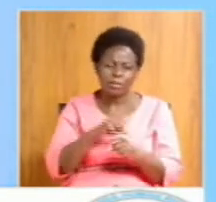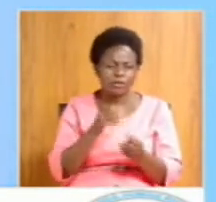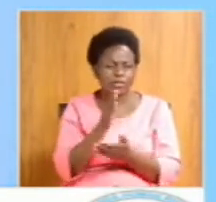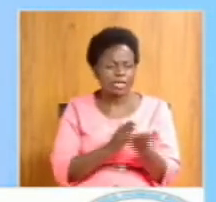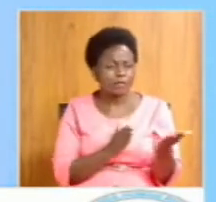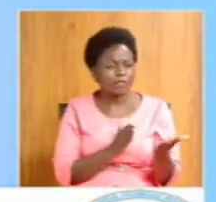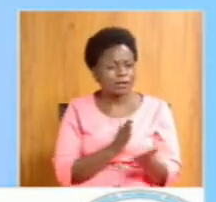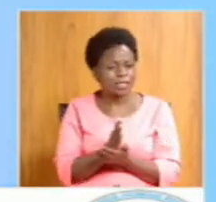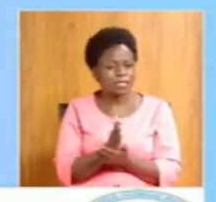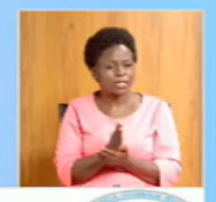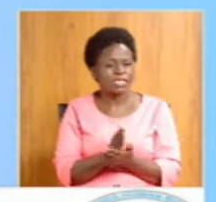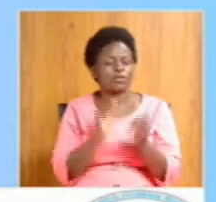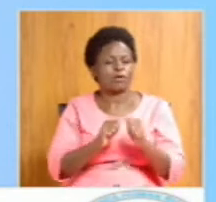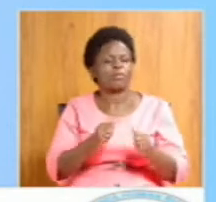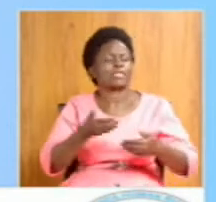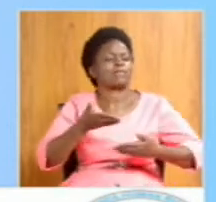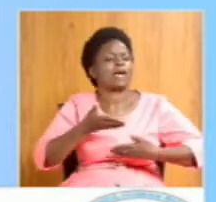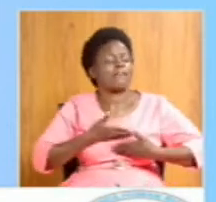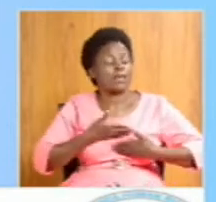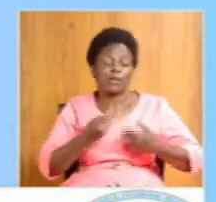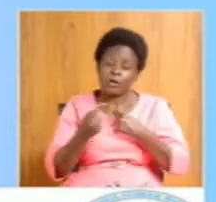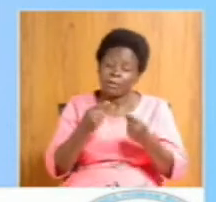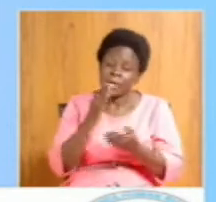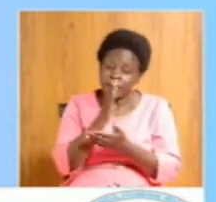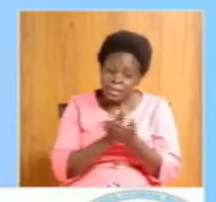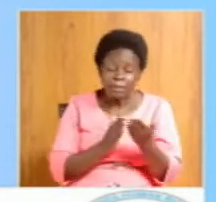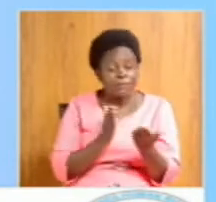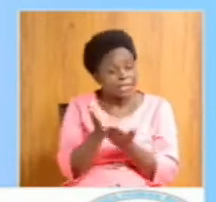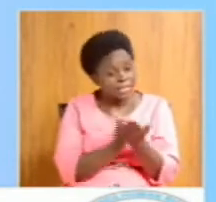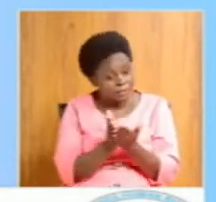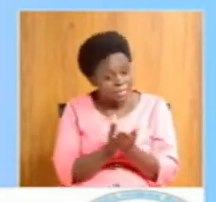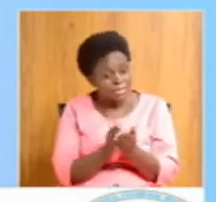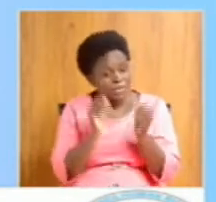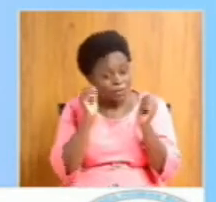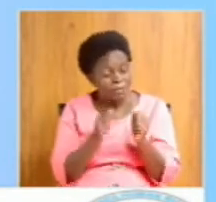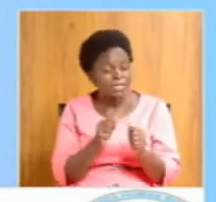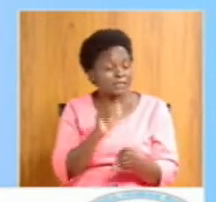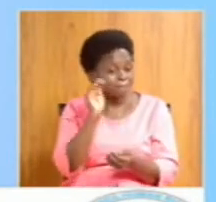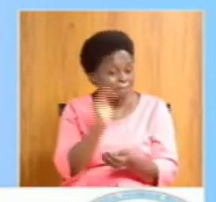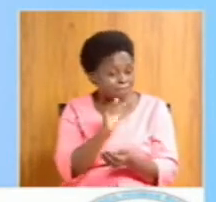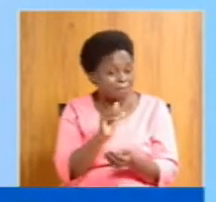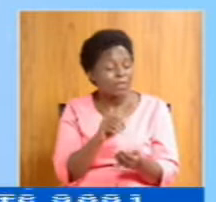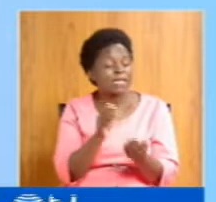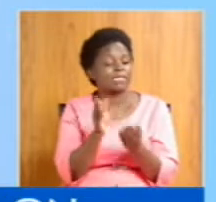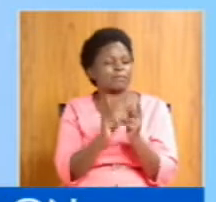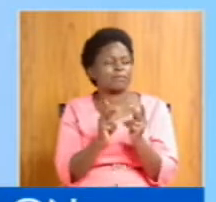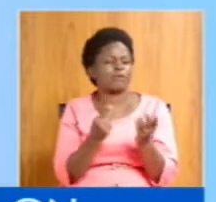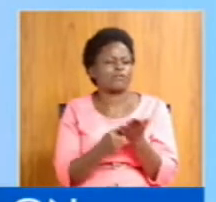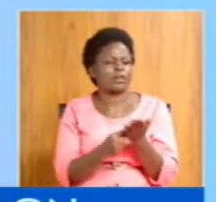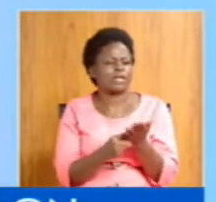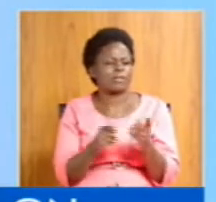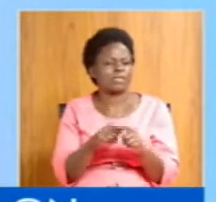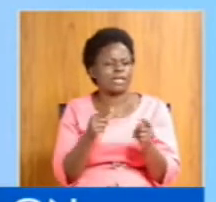some of the rights we are supposed to be having. We are talking about some of the services we are supposed to reclaim as citizens of Uganda.